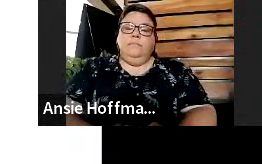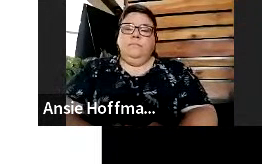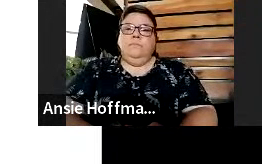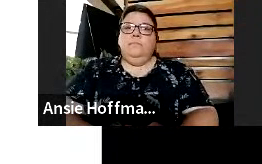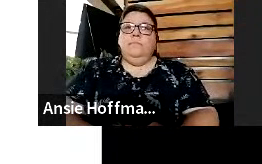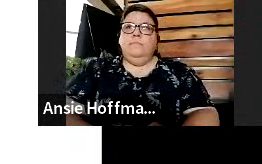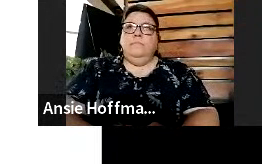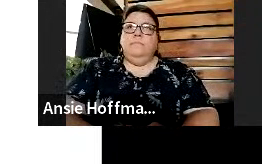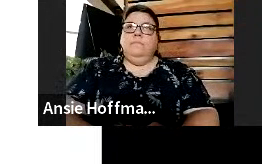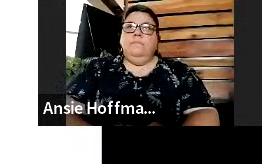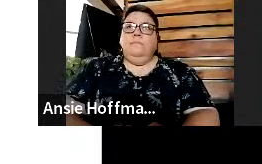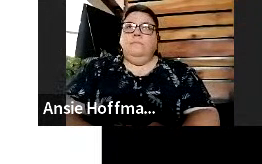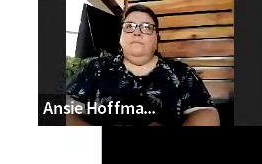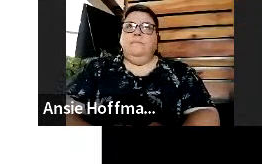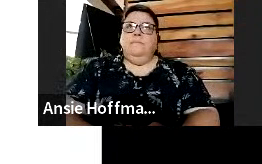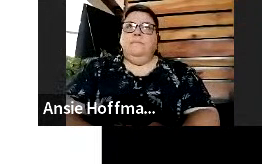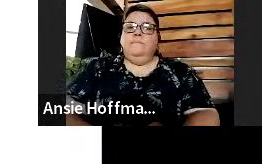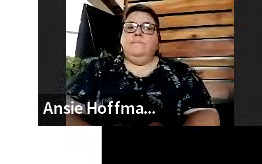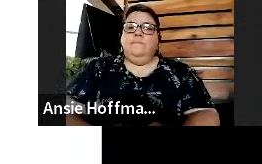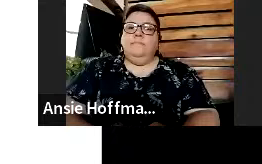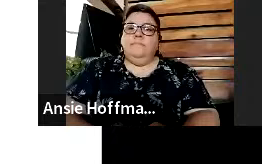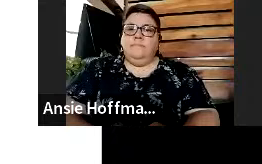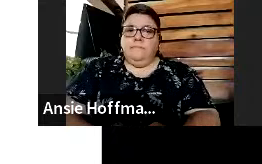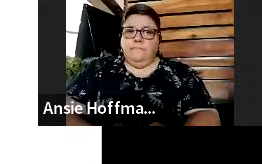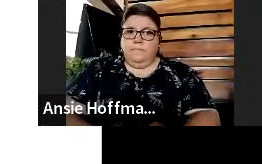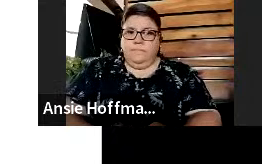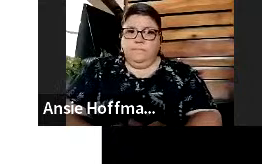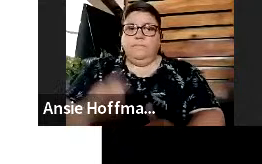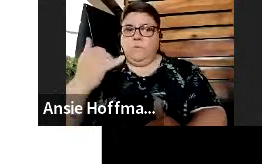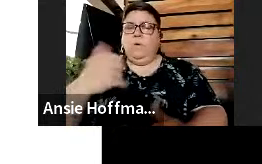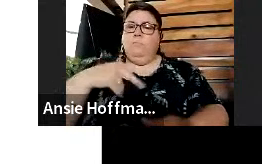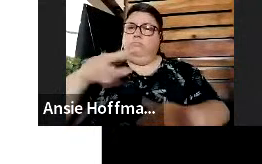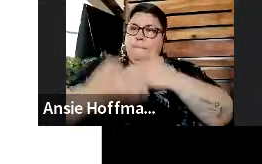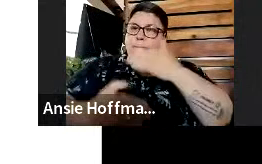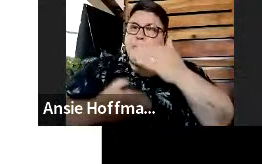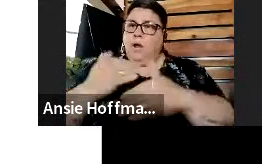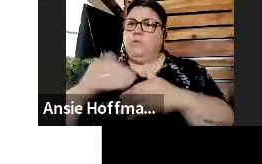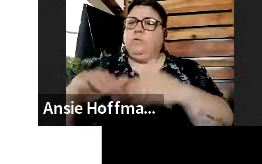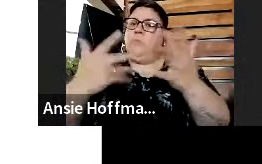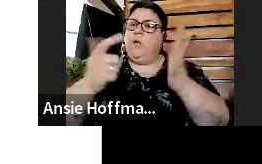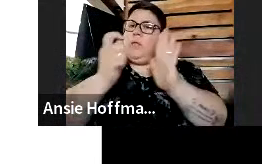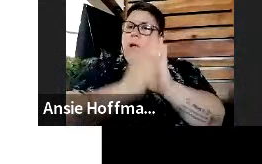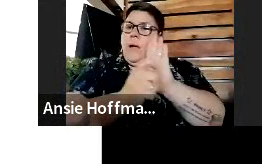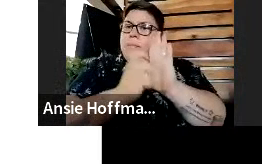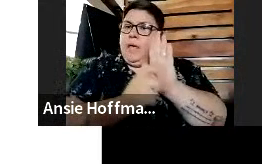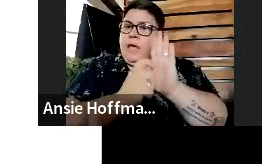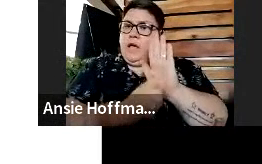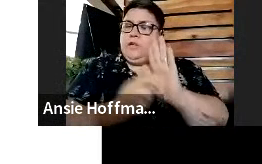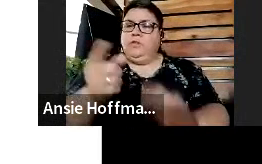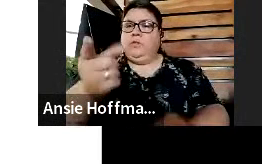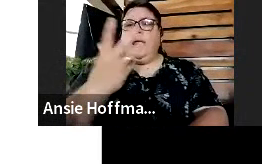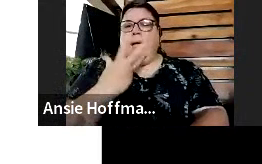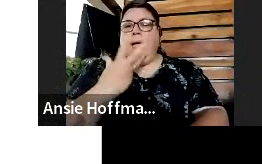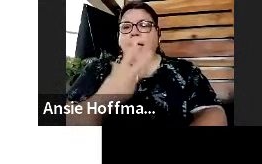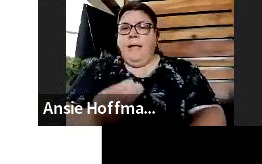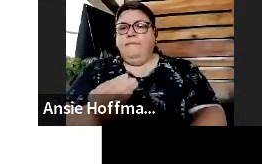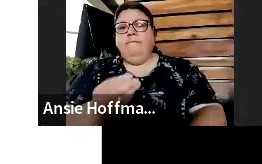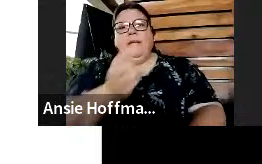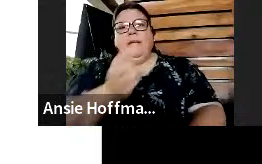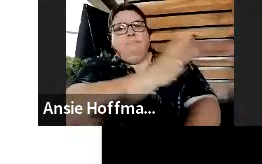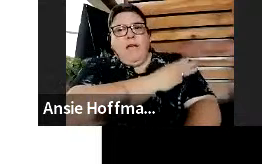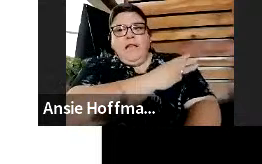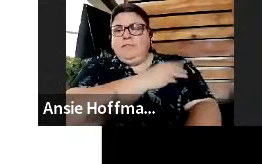Right, now we have went through the process of an application. You have managed to